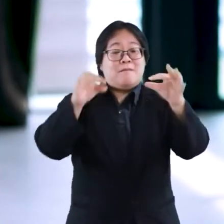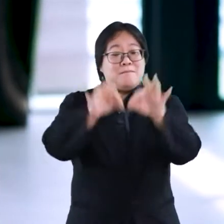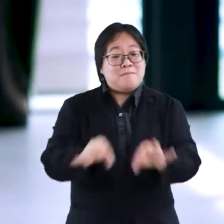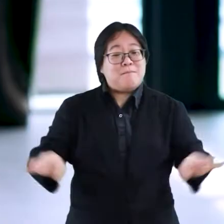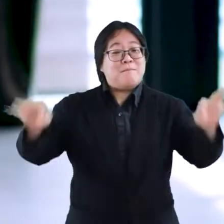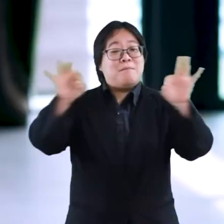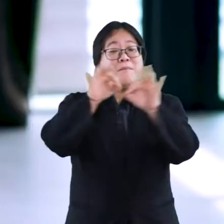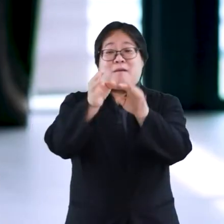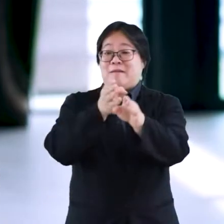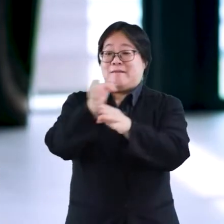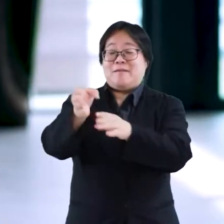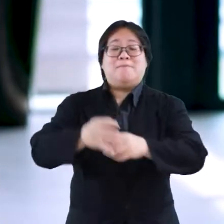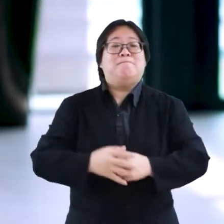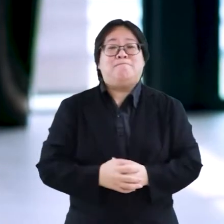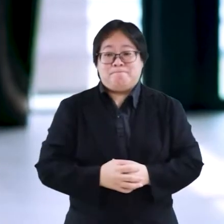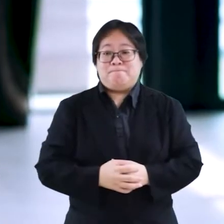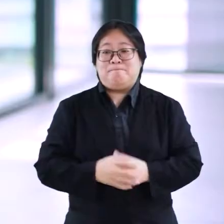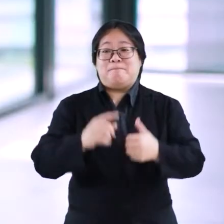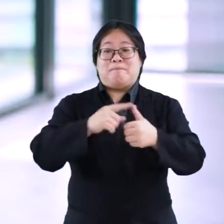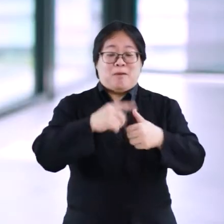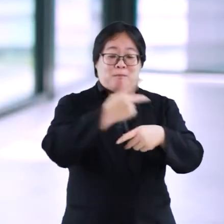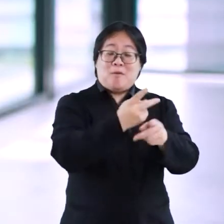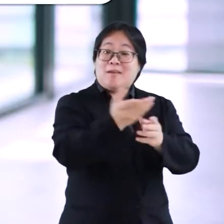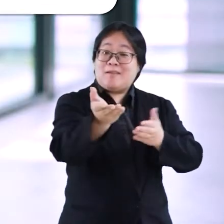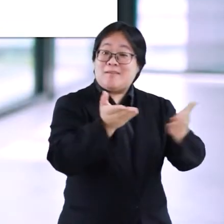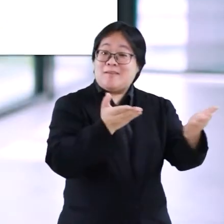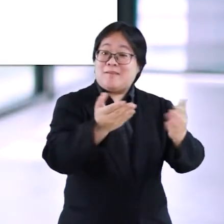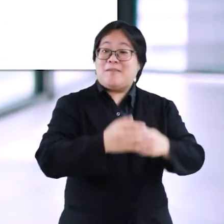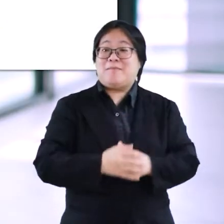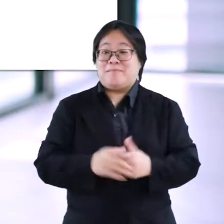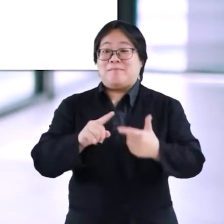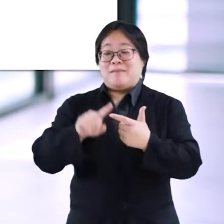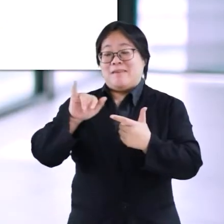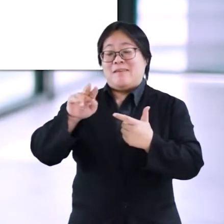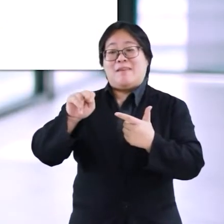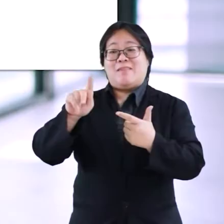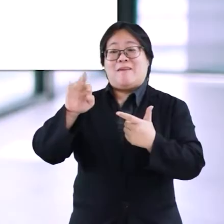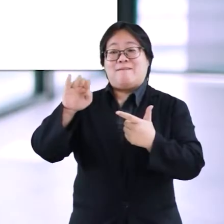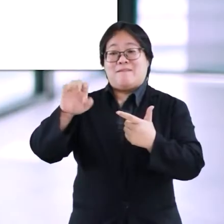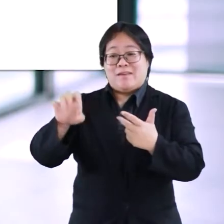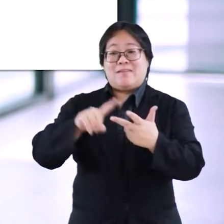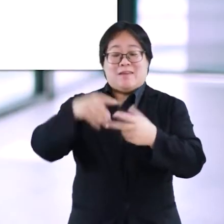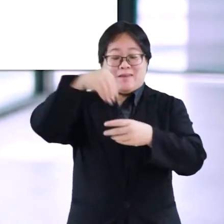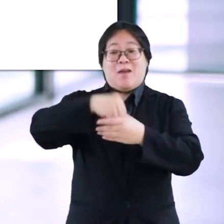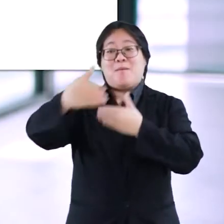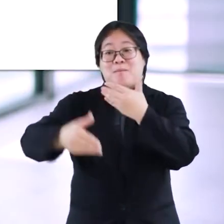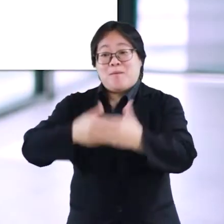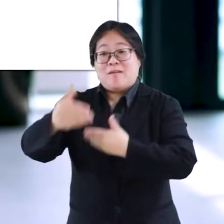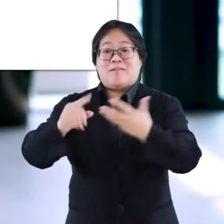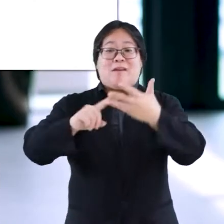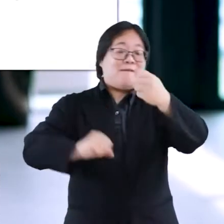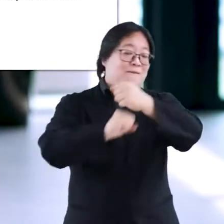five key focus areas: on products and services, external interfaces, internal